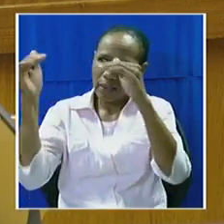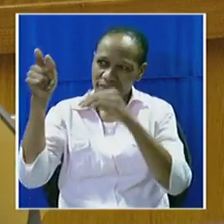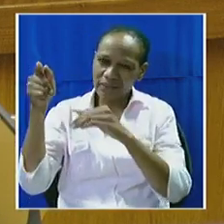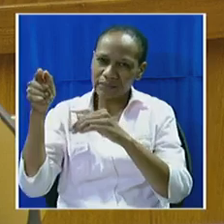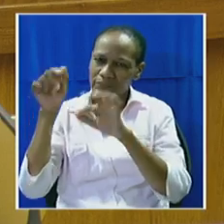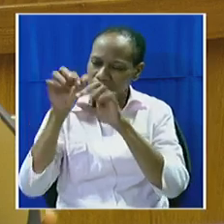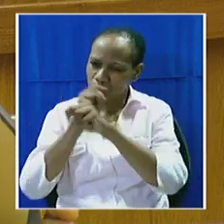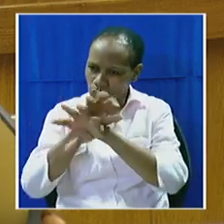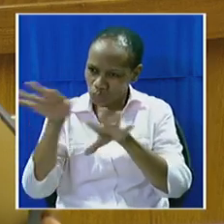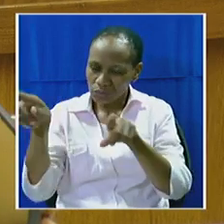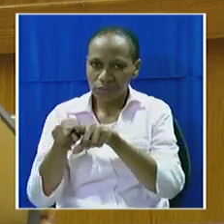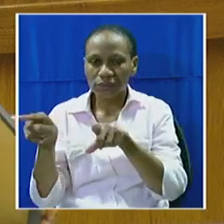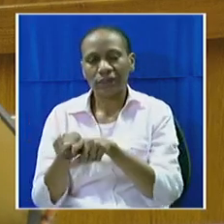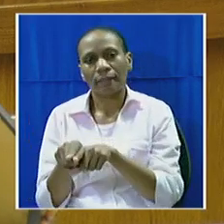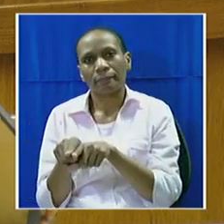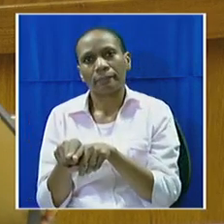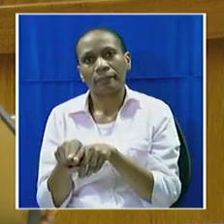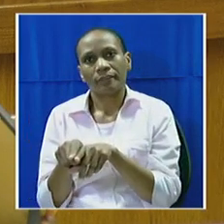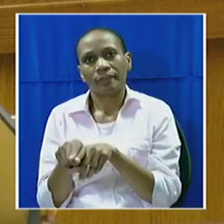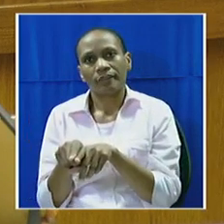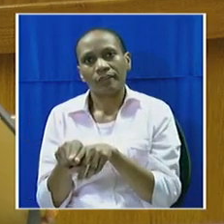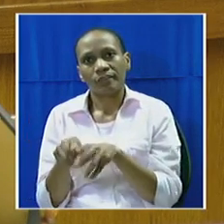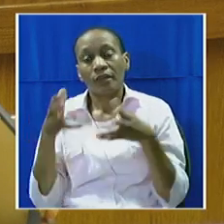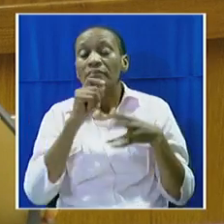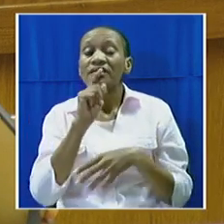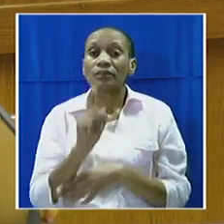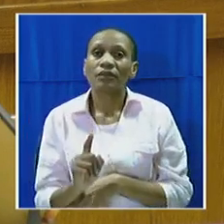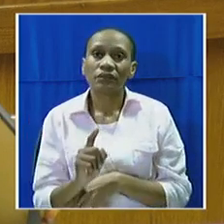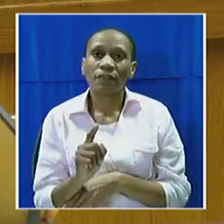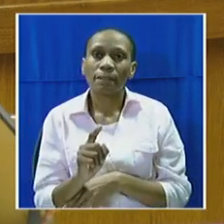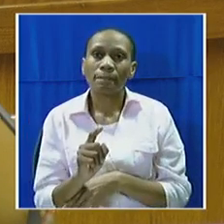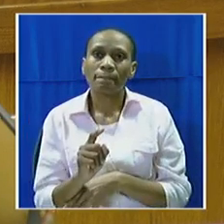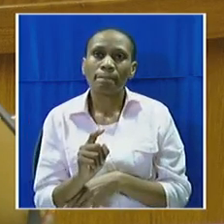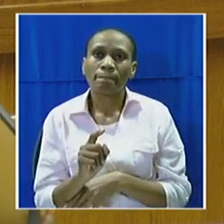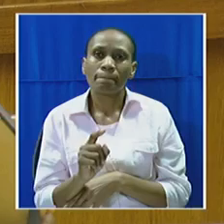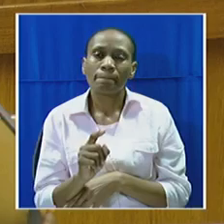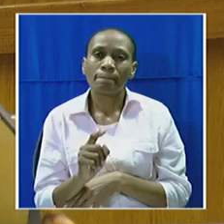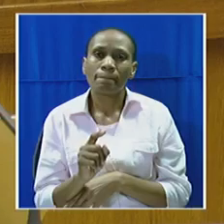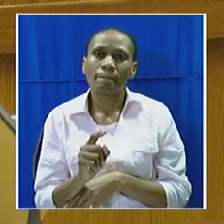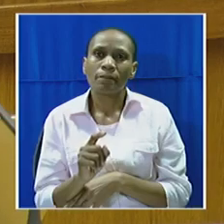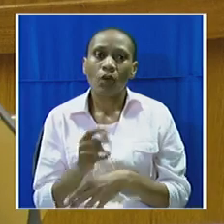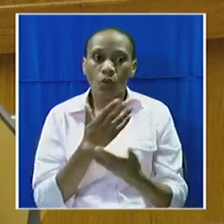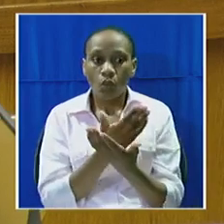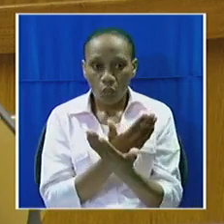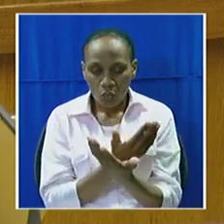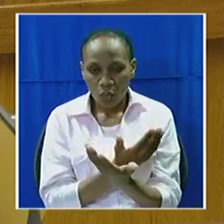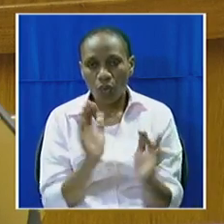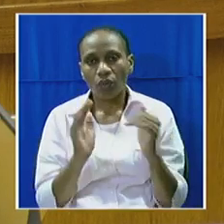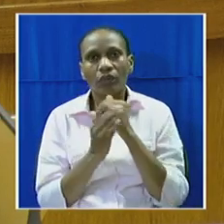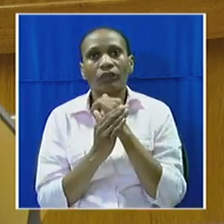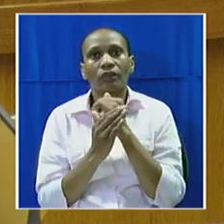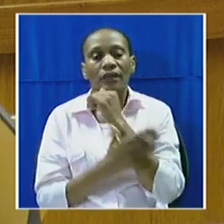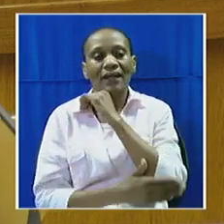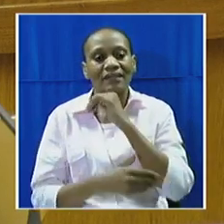They even declared this a global emergency. This means it should and must be a top priority for all member